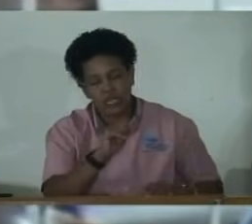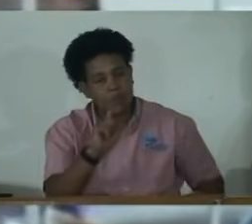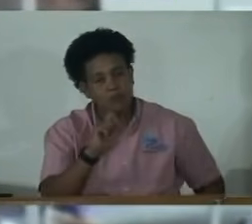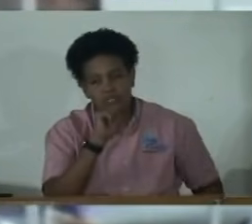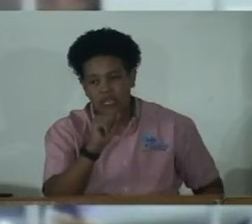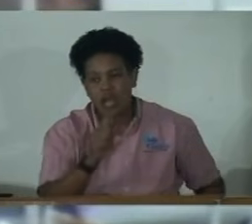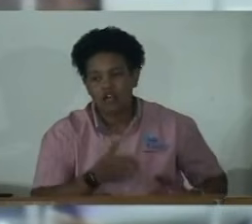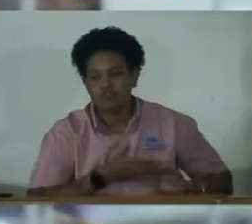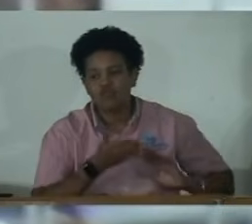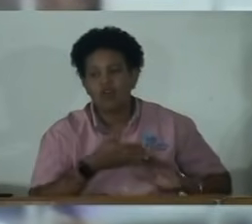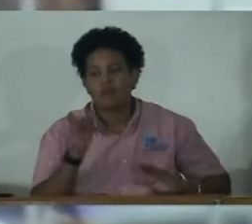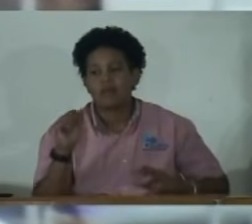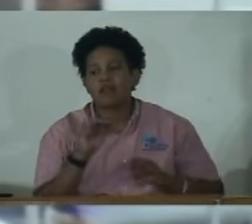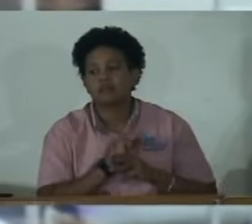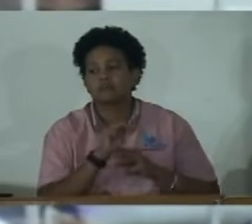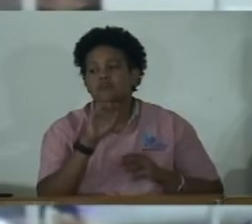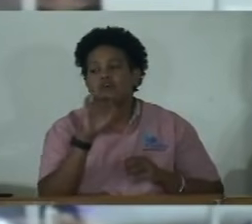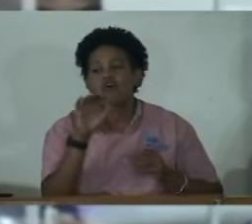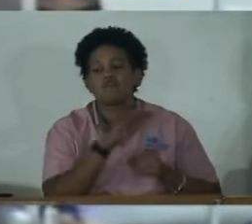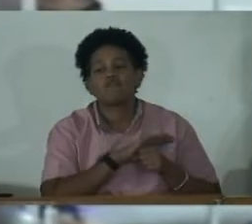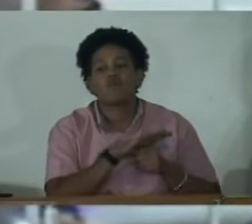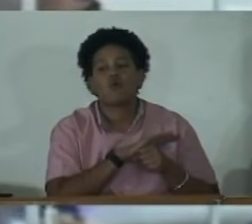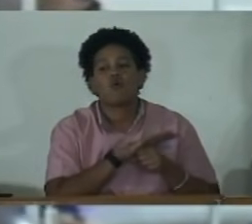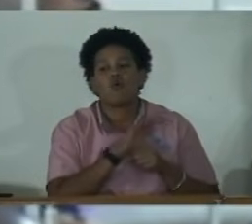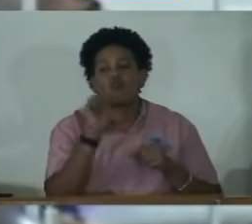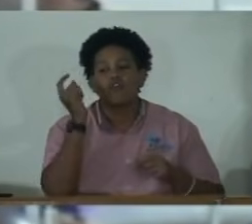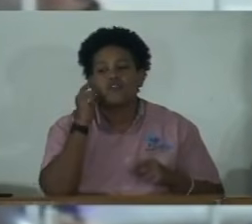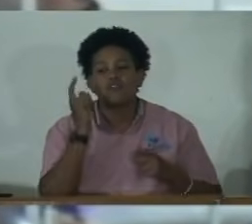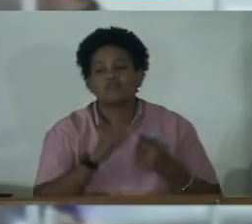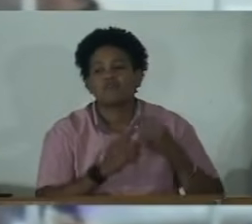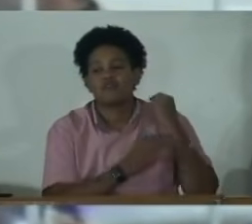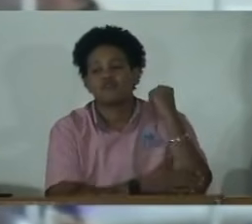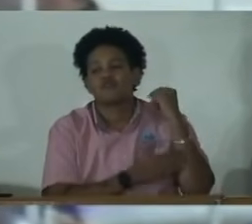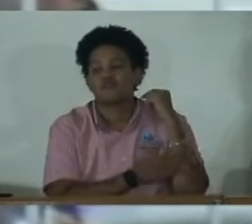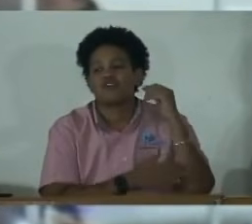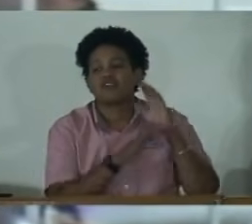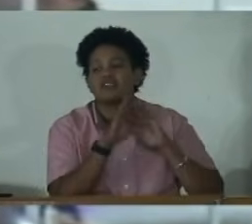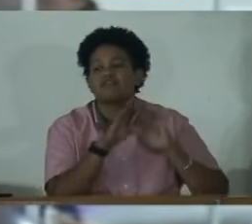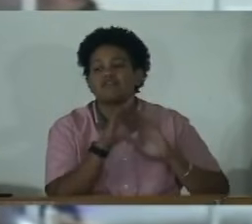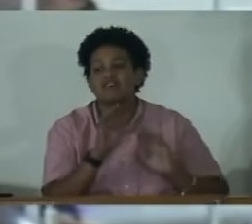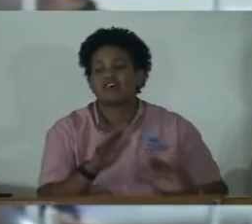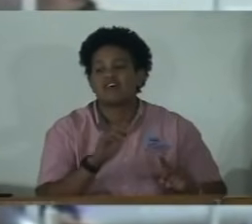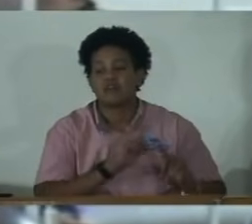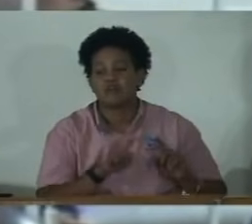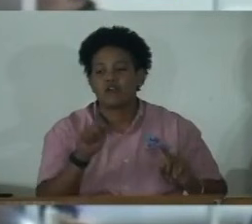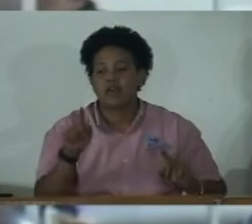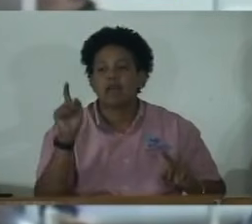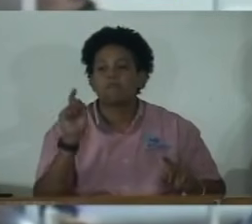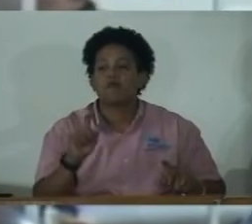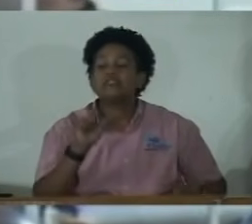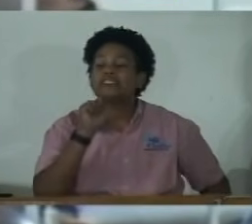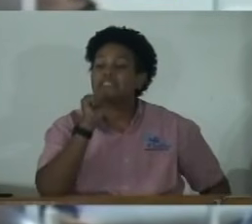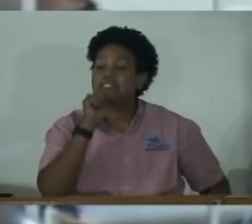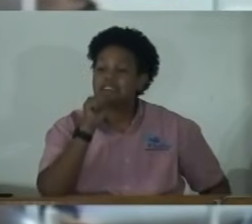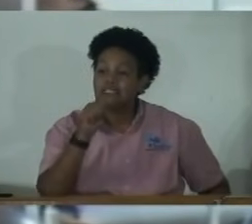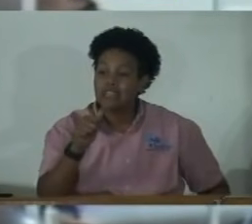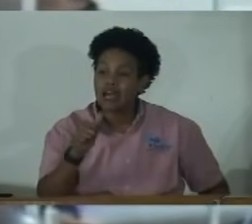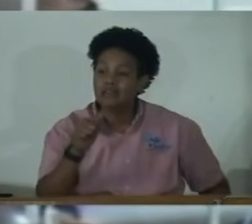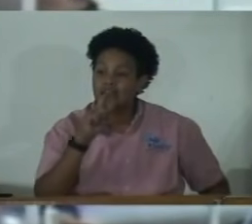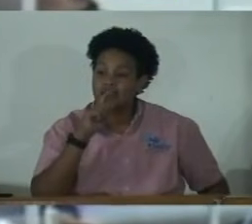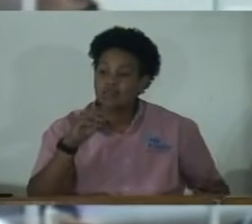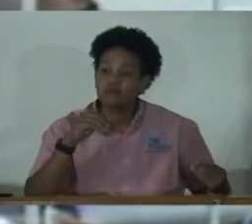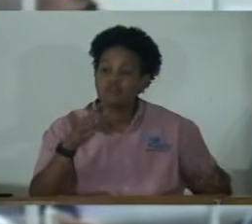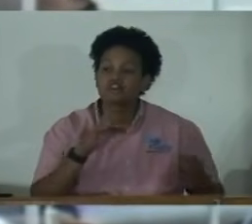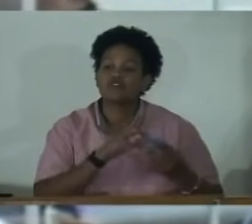run by the Minister of Local Government and Rural Development. But there must not, as a provision of